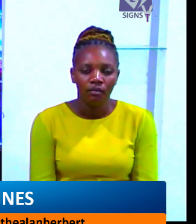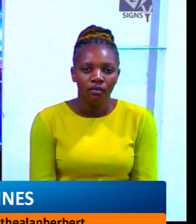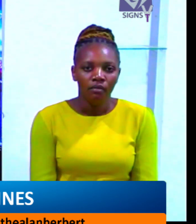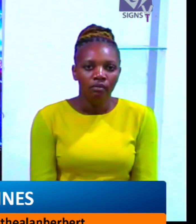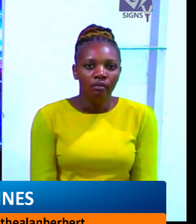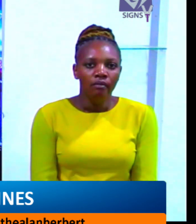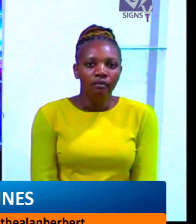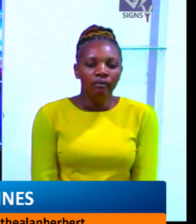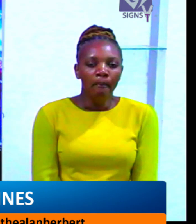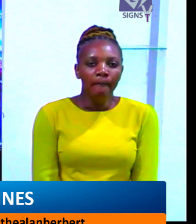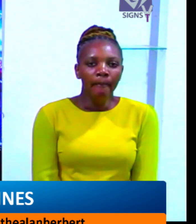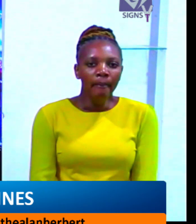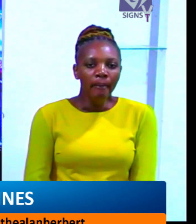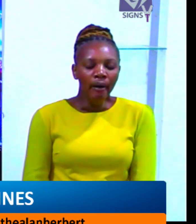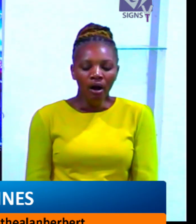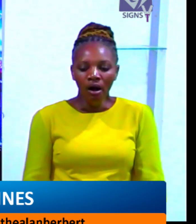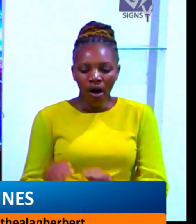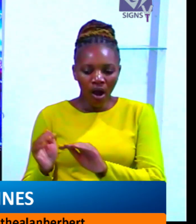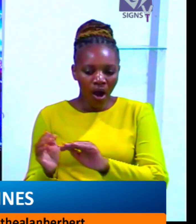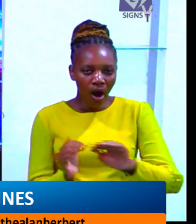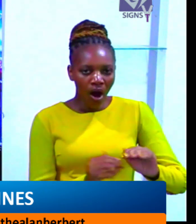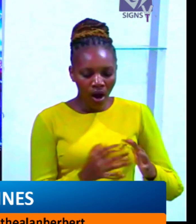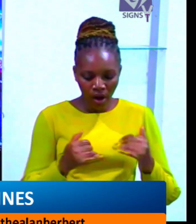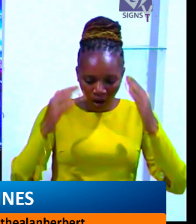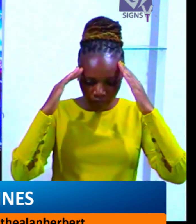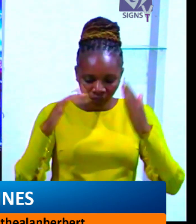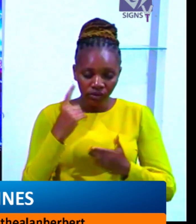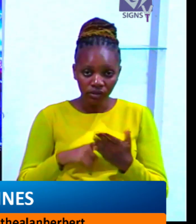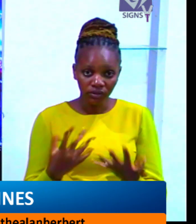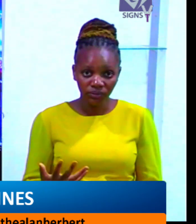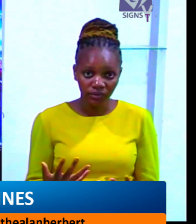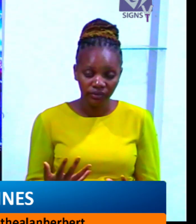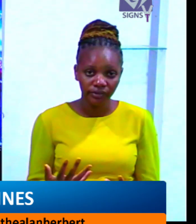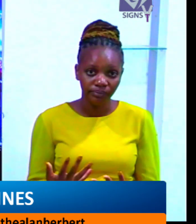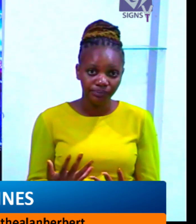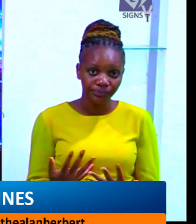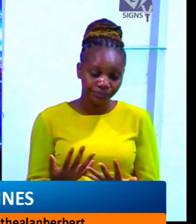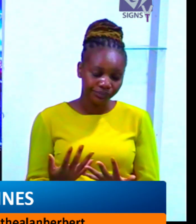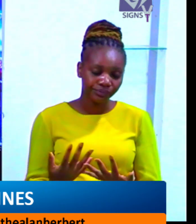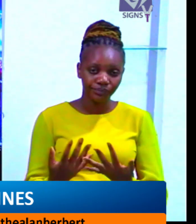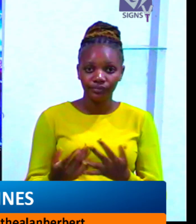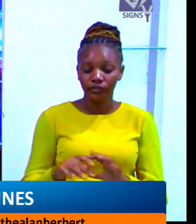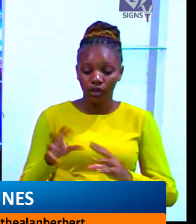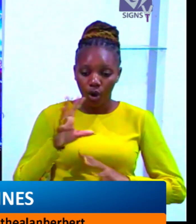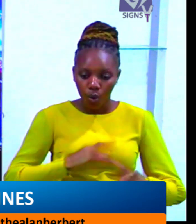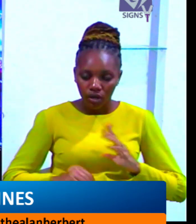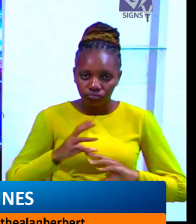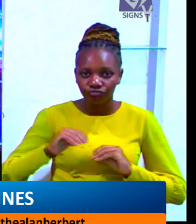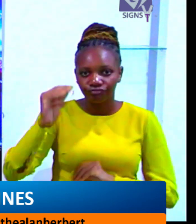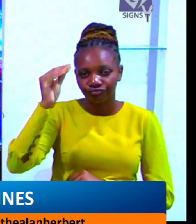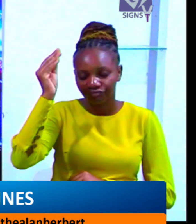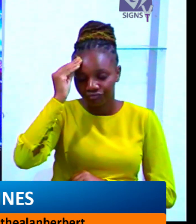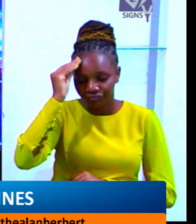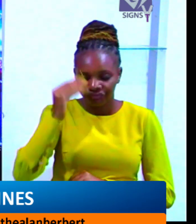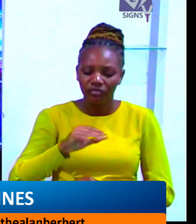We're from PS Hinga to victims of an overseas jobs scam protest in Eldoret. Hundreds